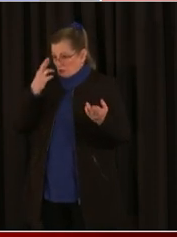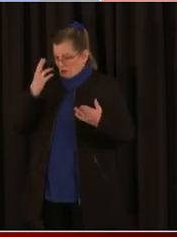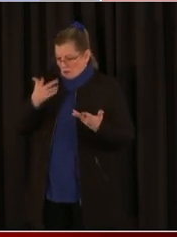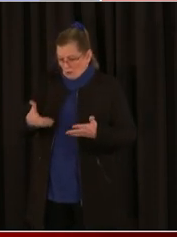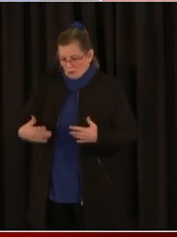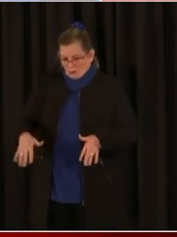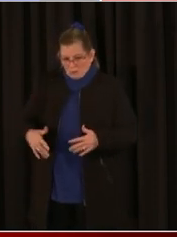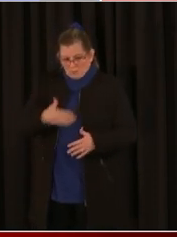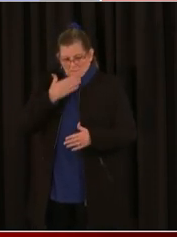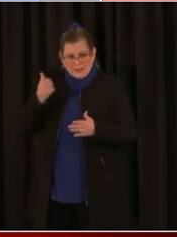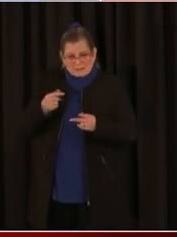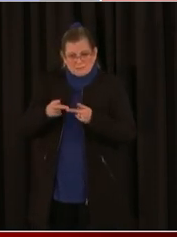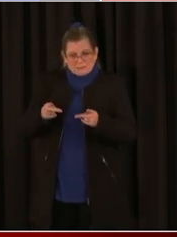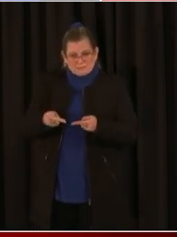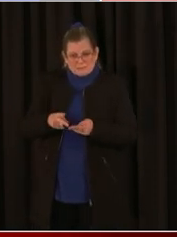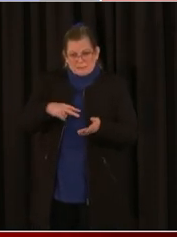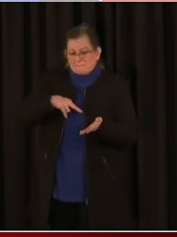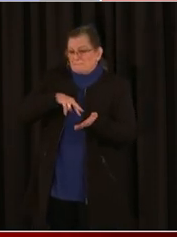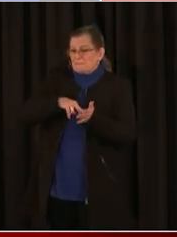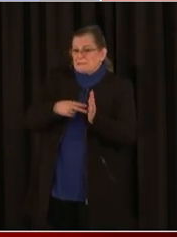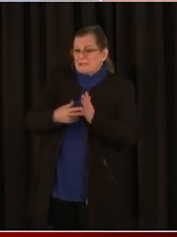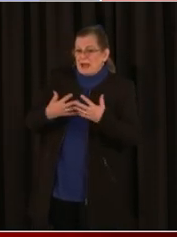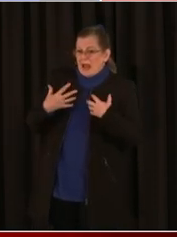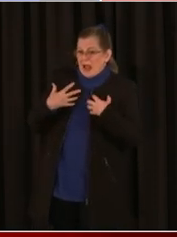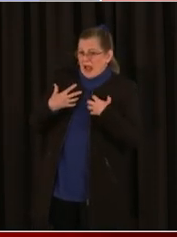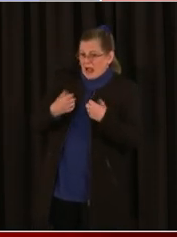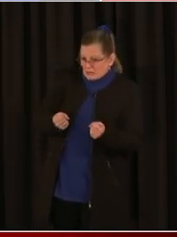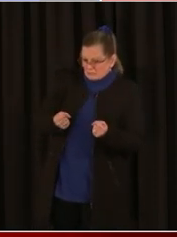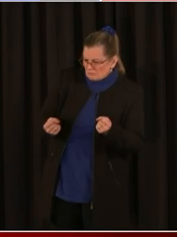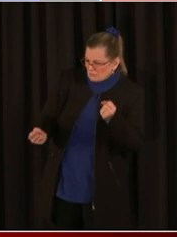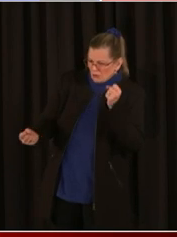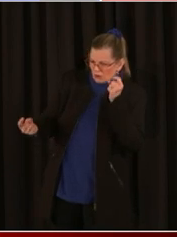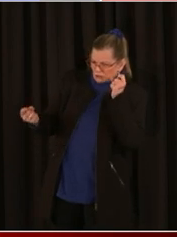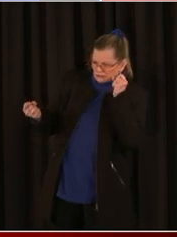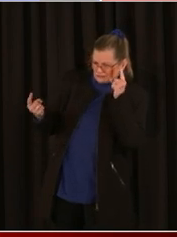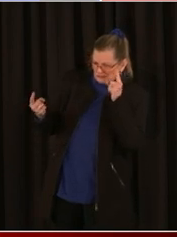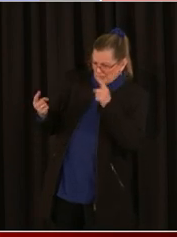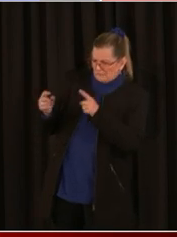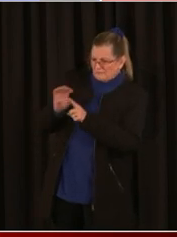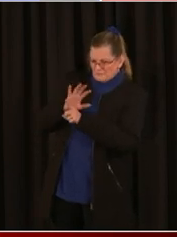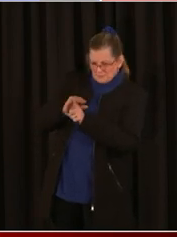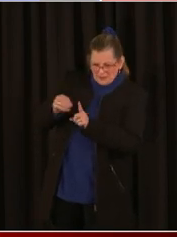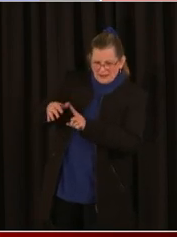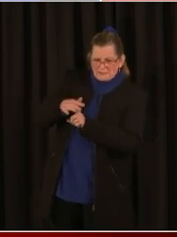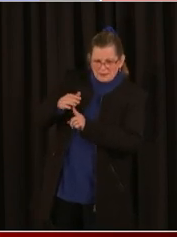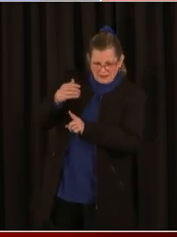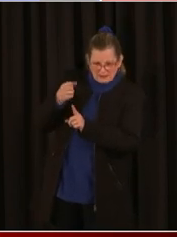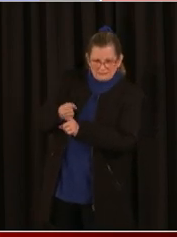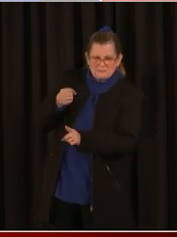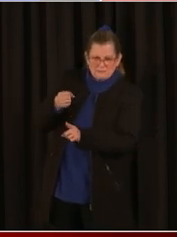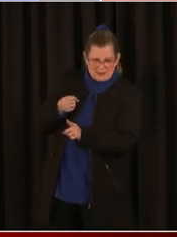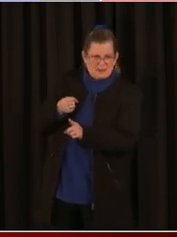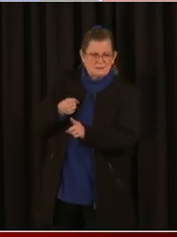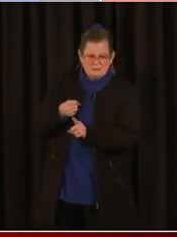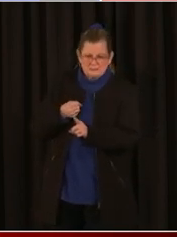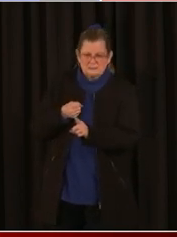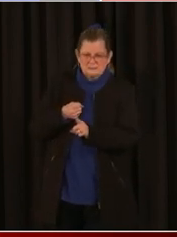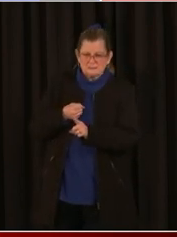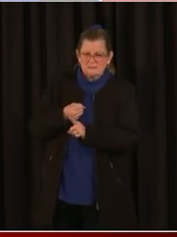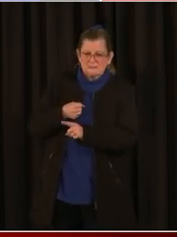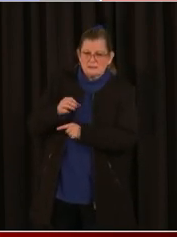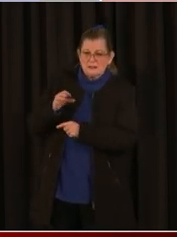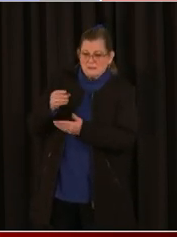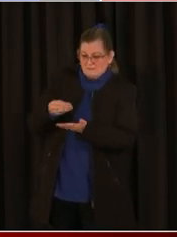say healthy, it's in the context of the recession that we're in. The fund balance, I want to note this about the fund balance. It is